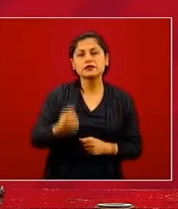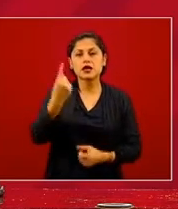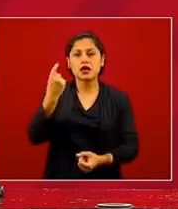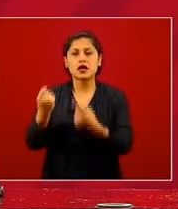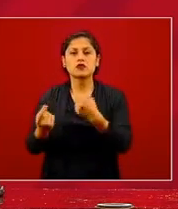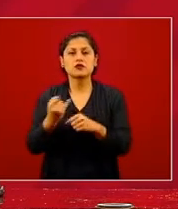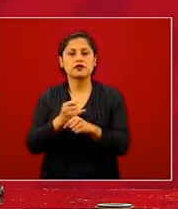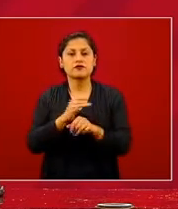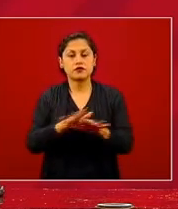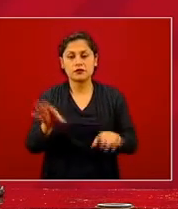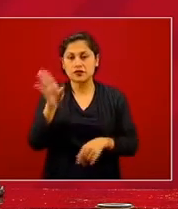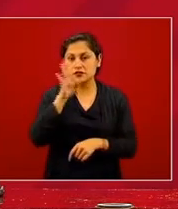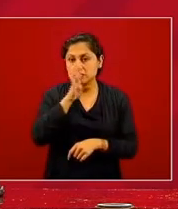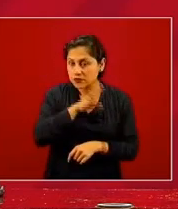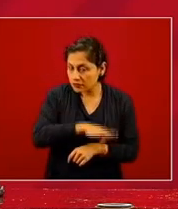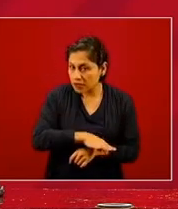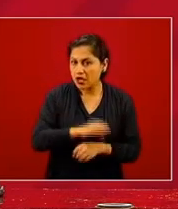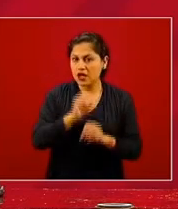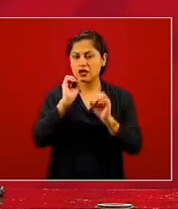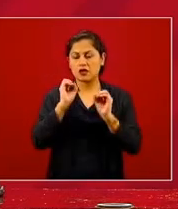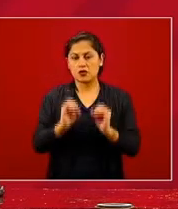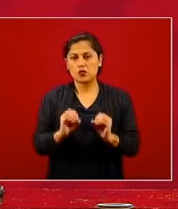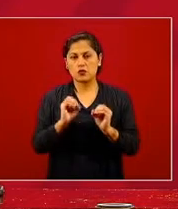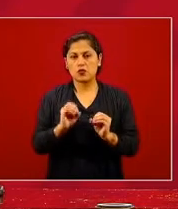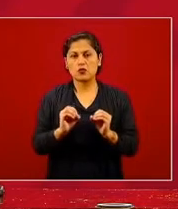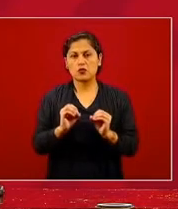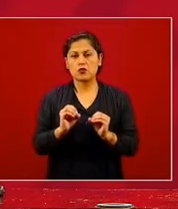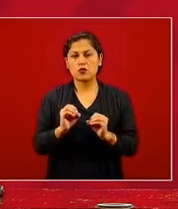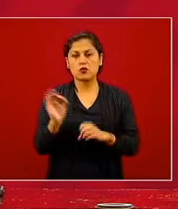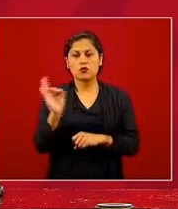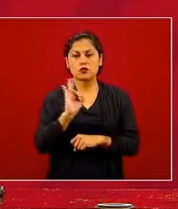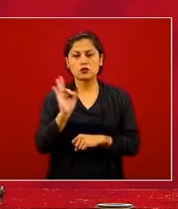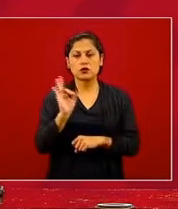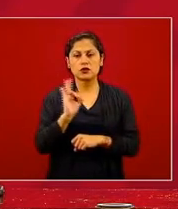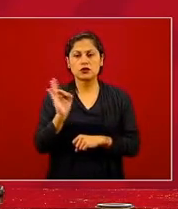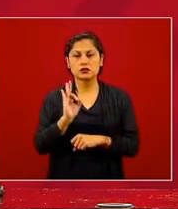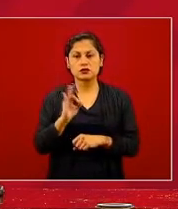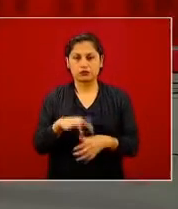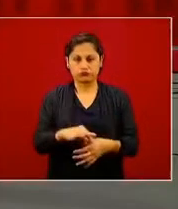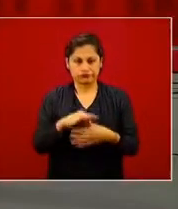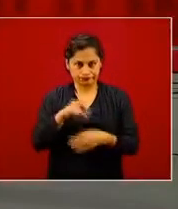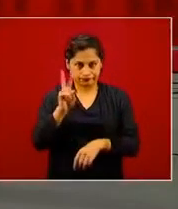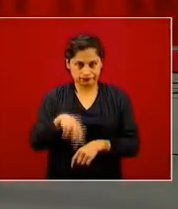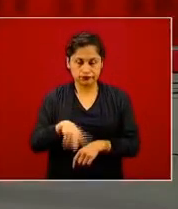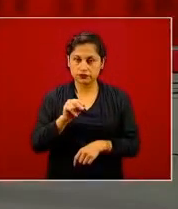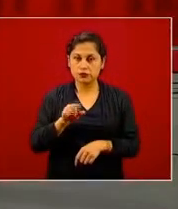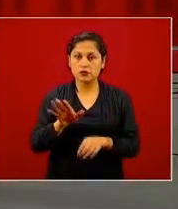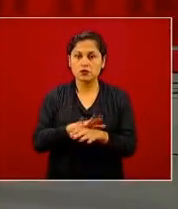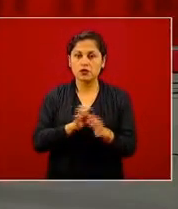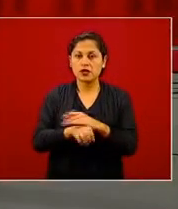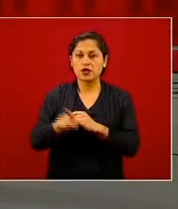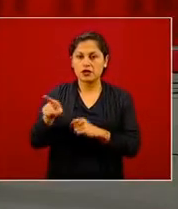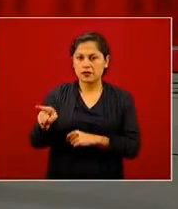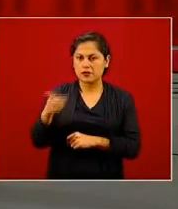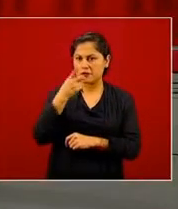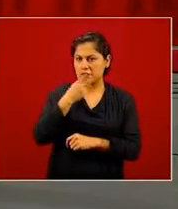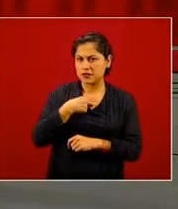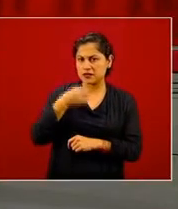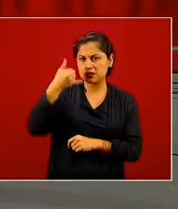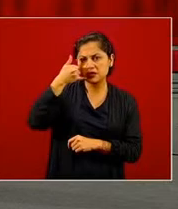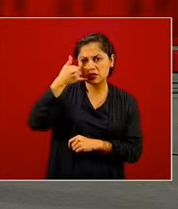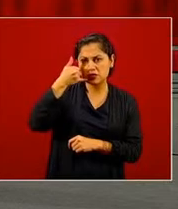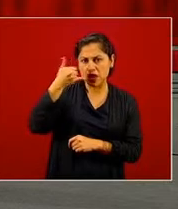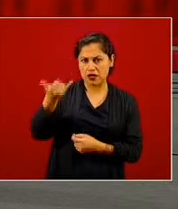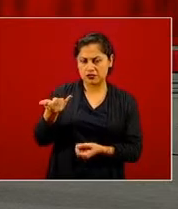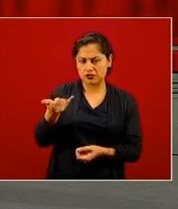it seems like some of the problems here have to do with some misinformation. It's information